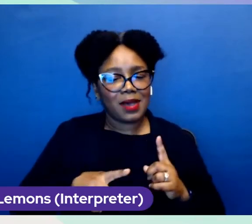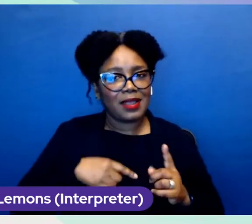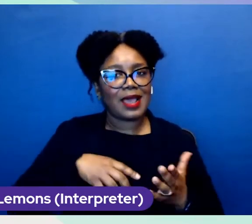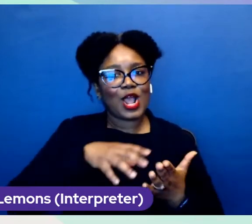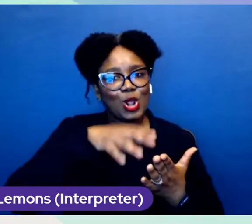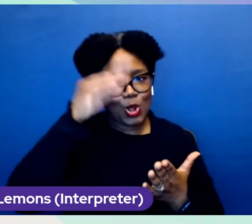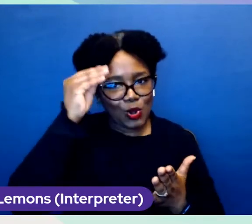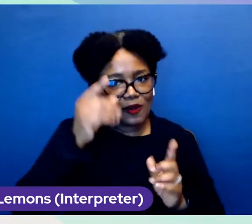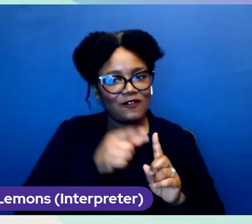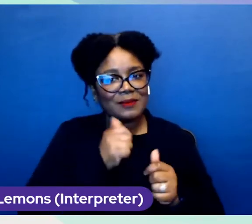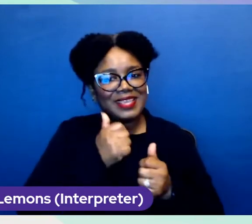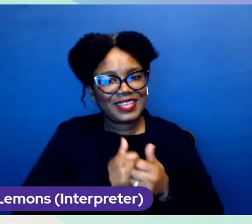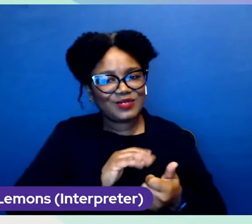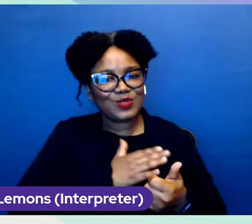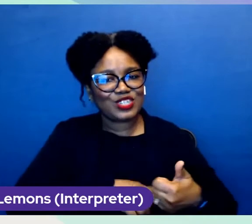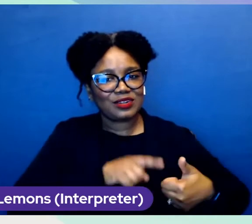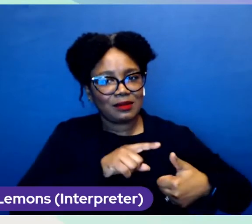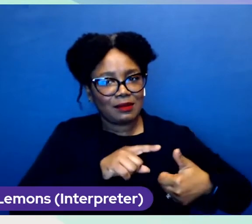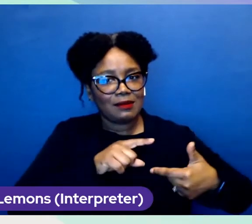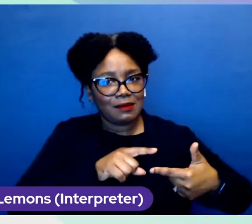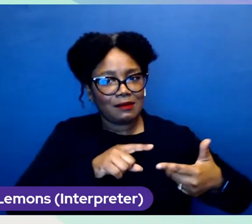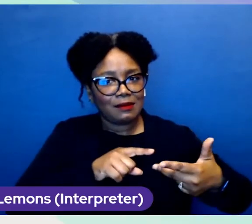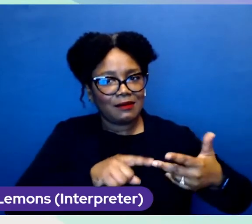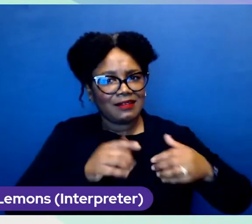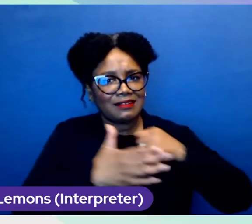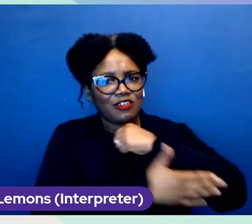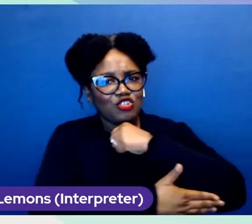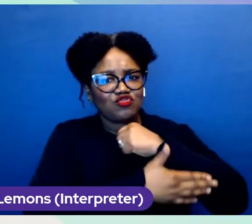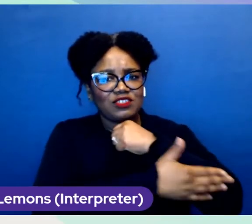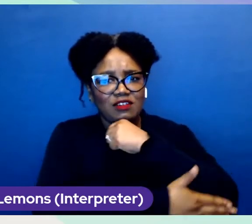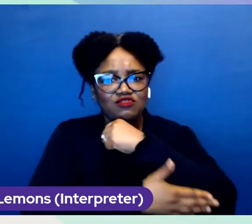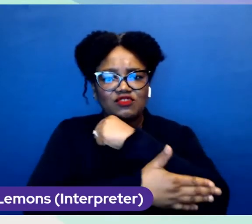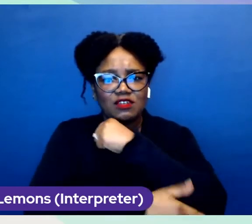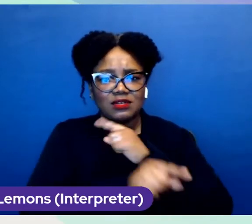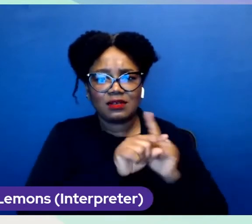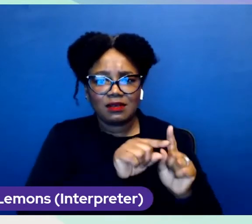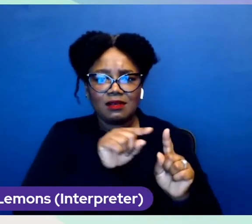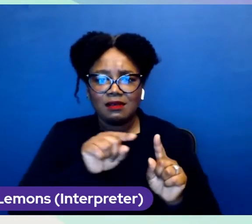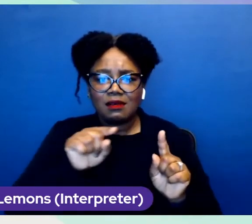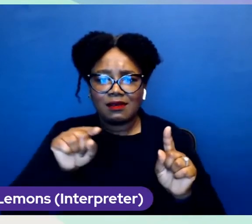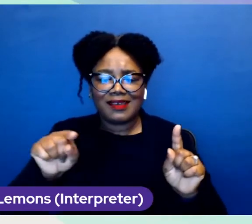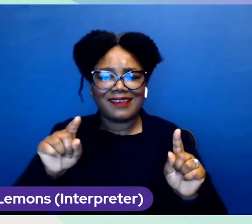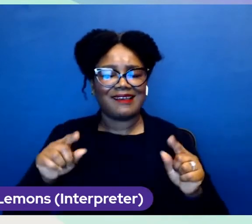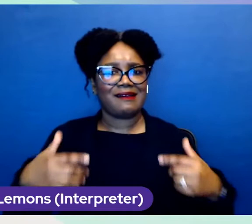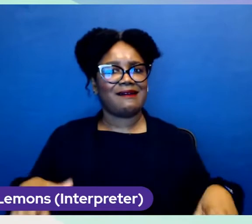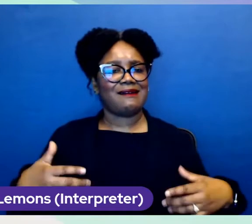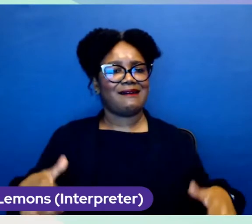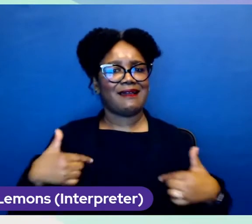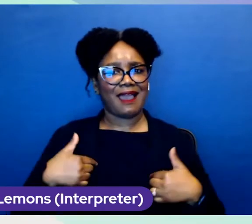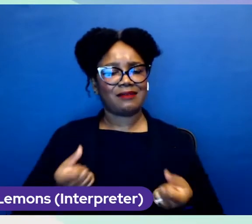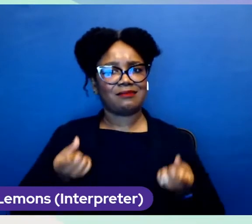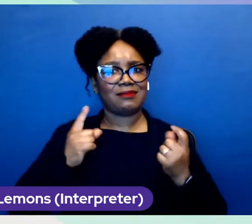country brings into the whole river, I started having an understanding of, you know, what role I play as